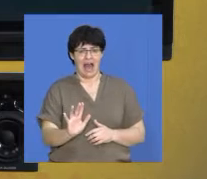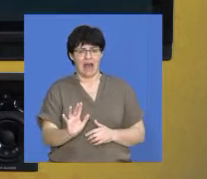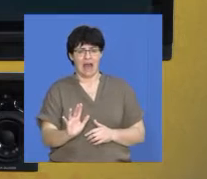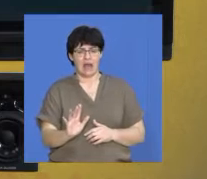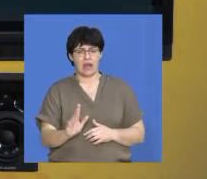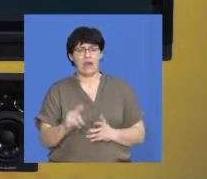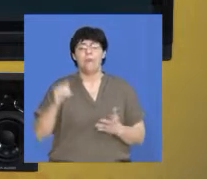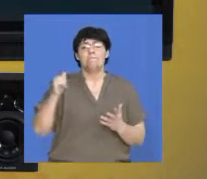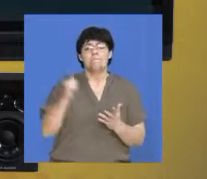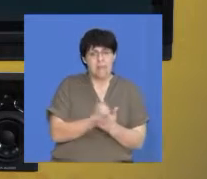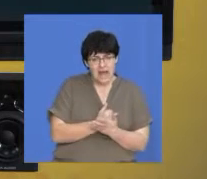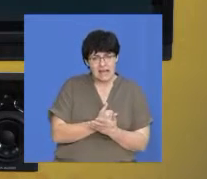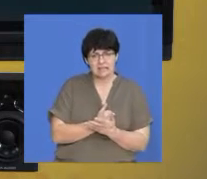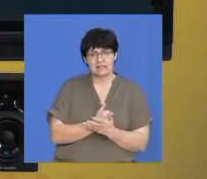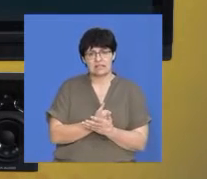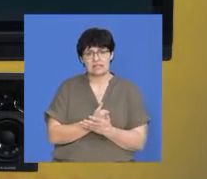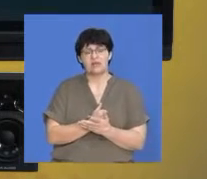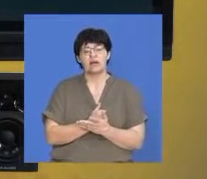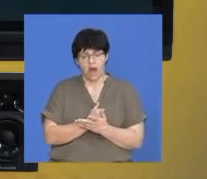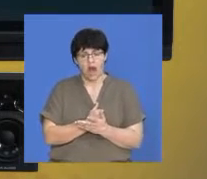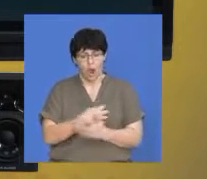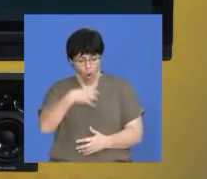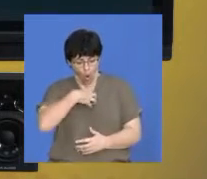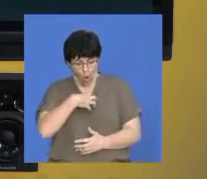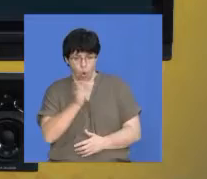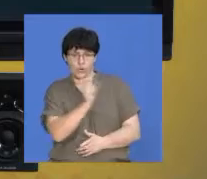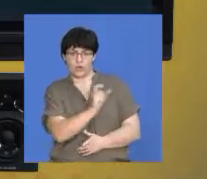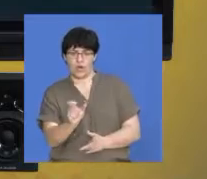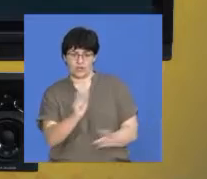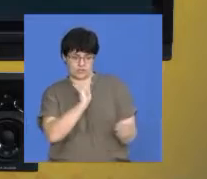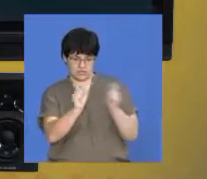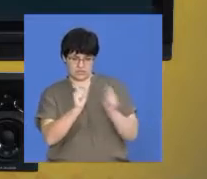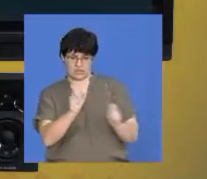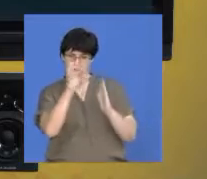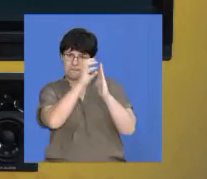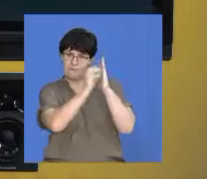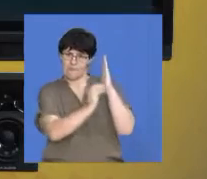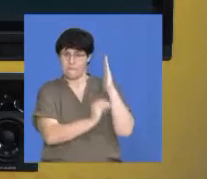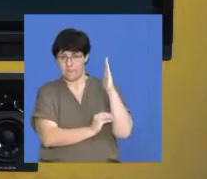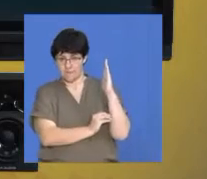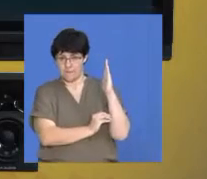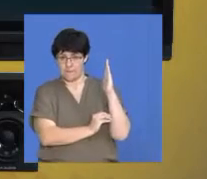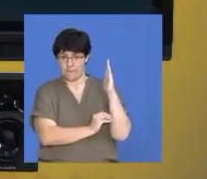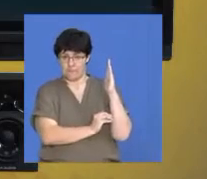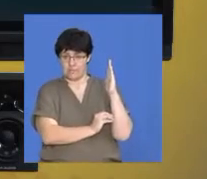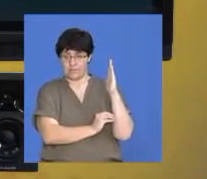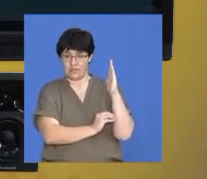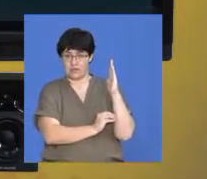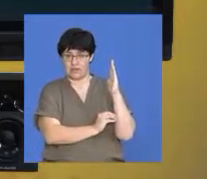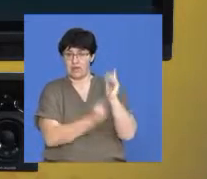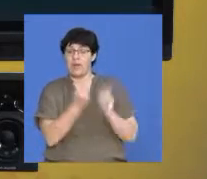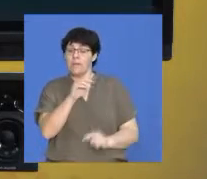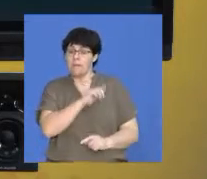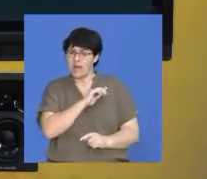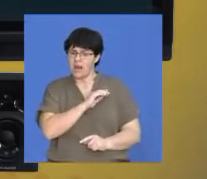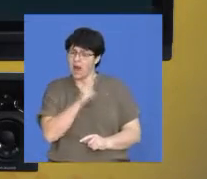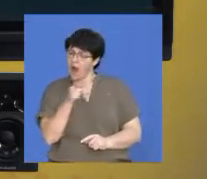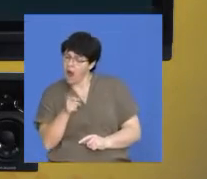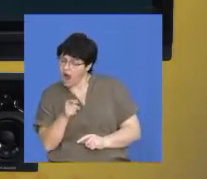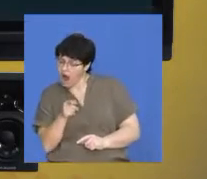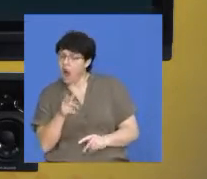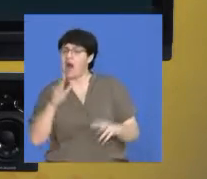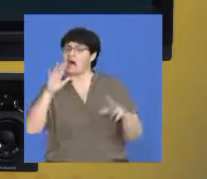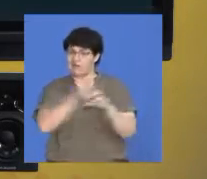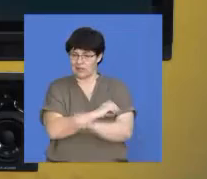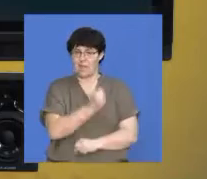should be able to rephrase the information in the sources in your own words. That shows that you